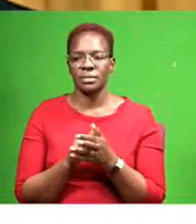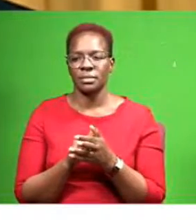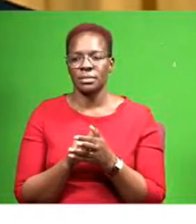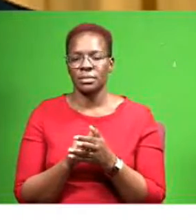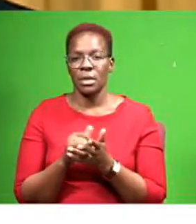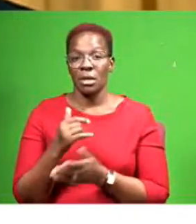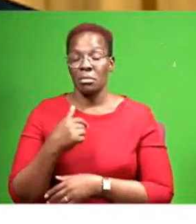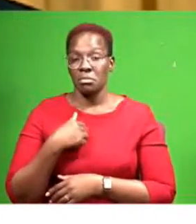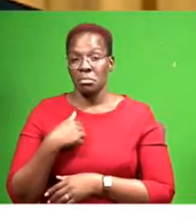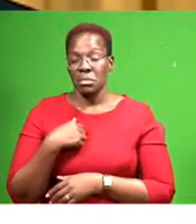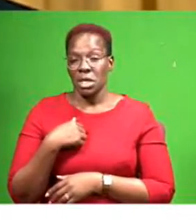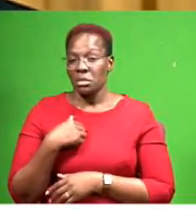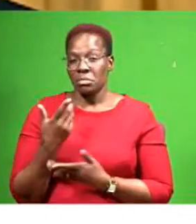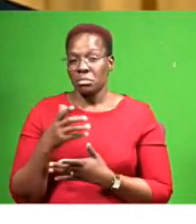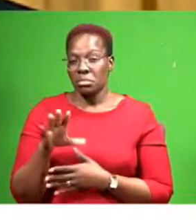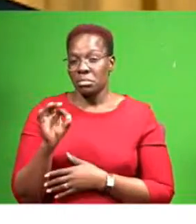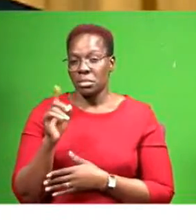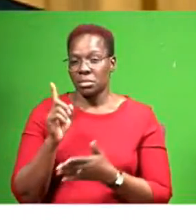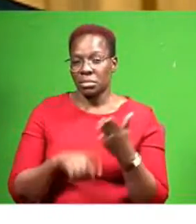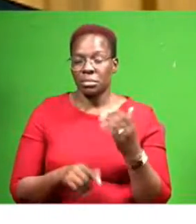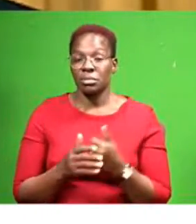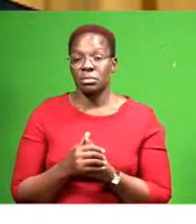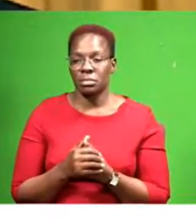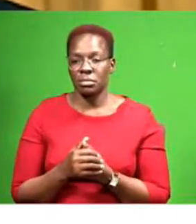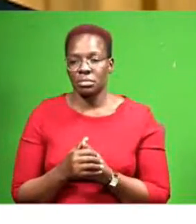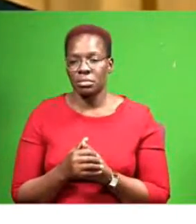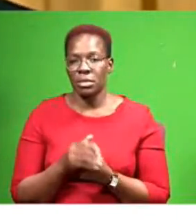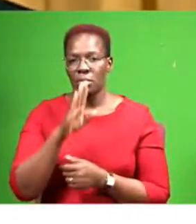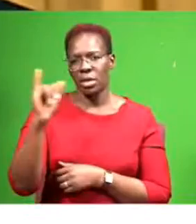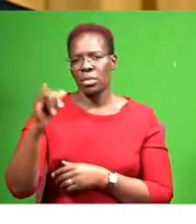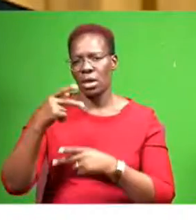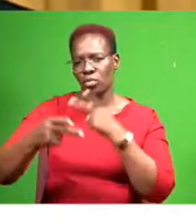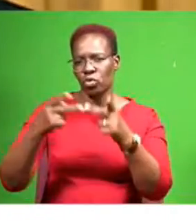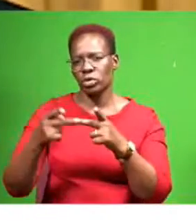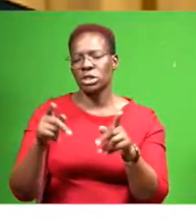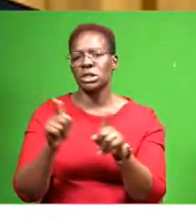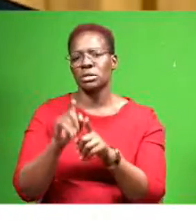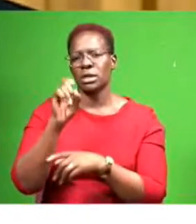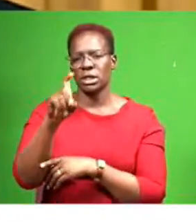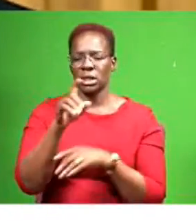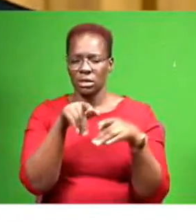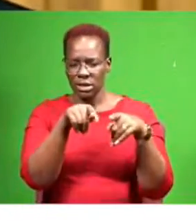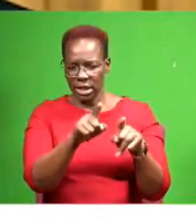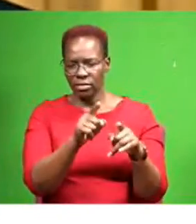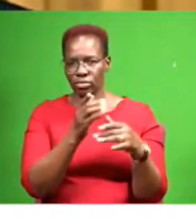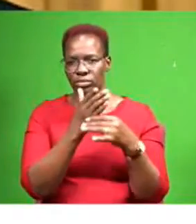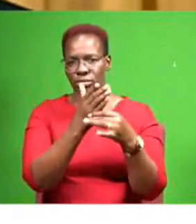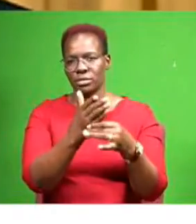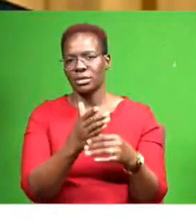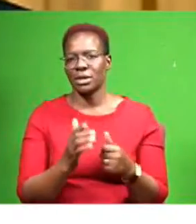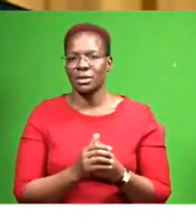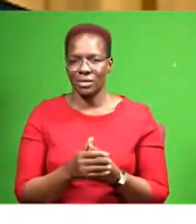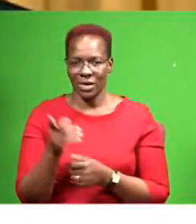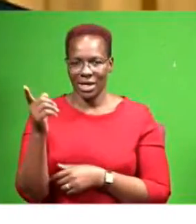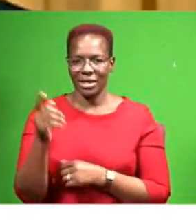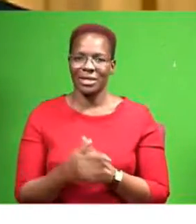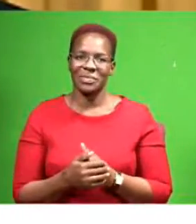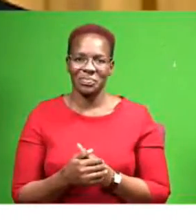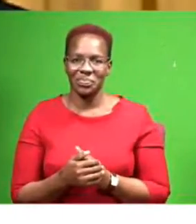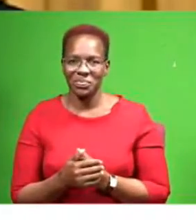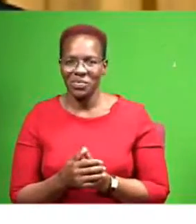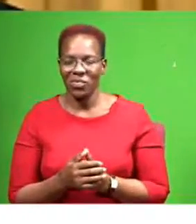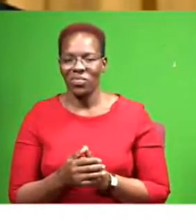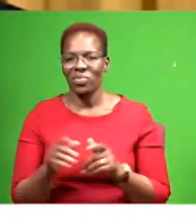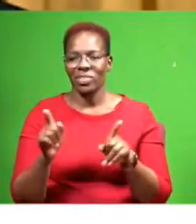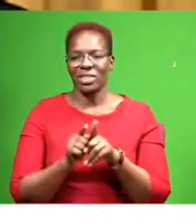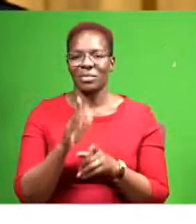So my finding, the BBI process remained executive-driven, and the promoter of the Amendment Bill 2020 was the